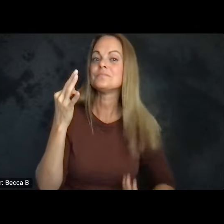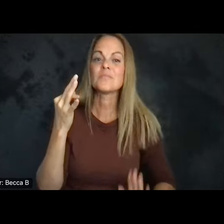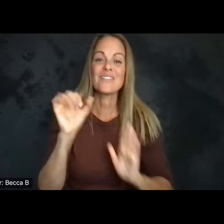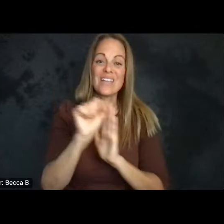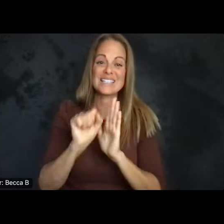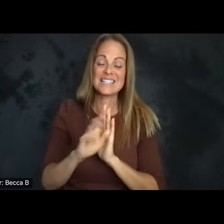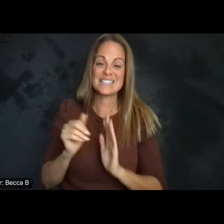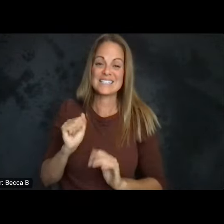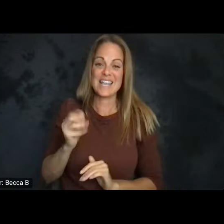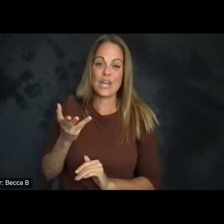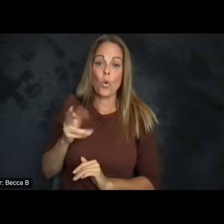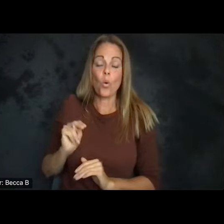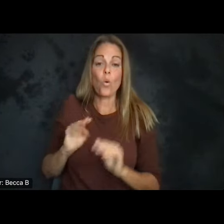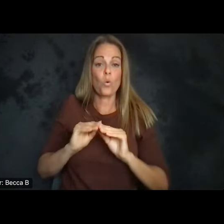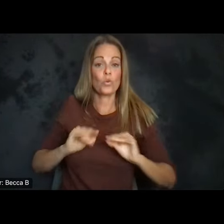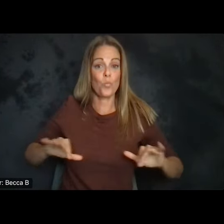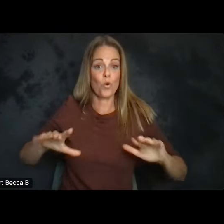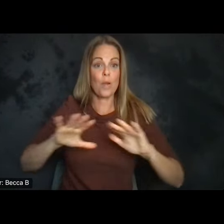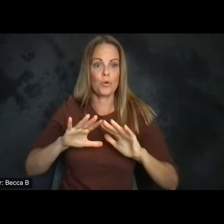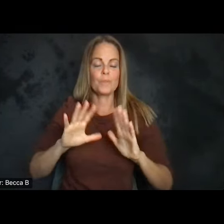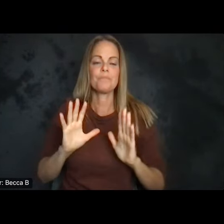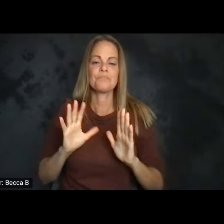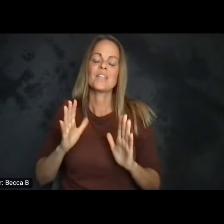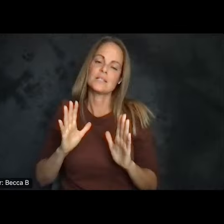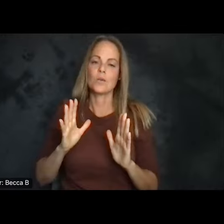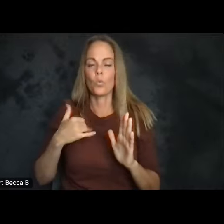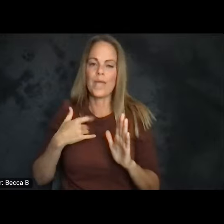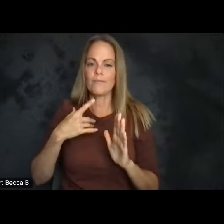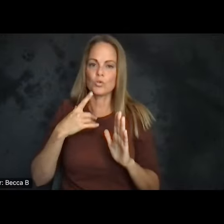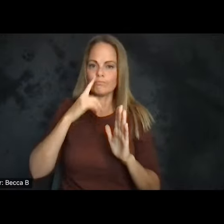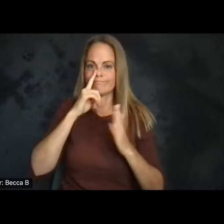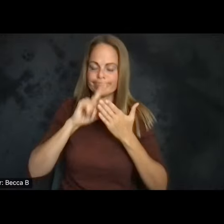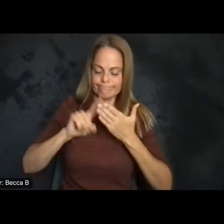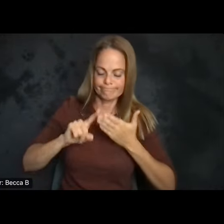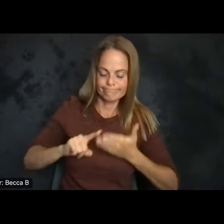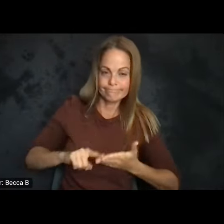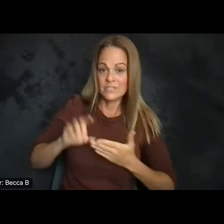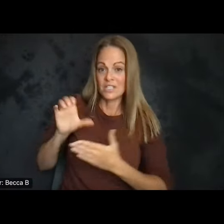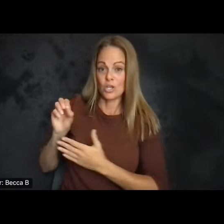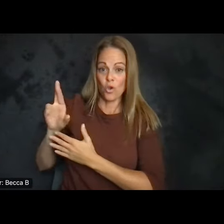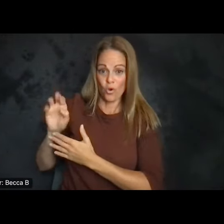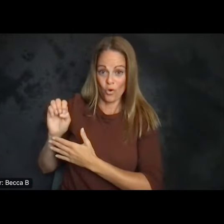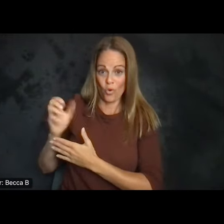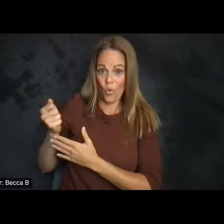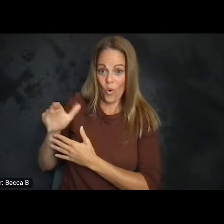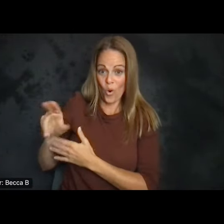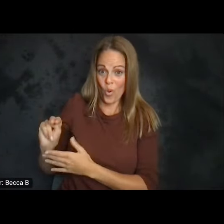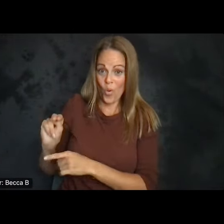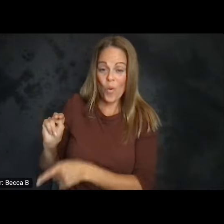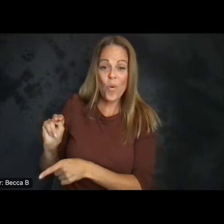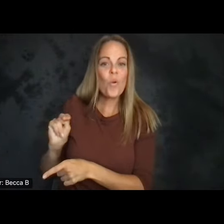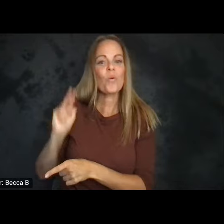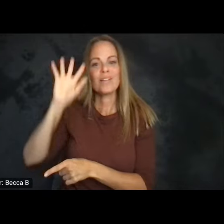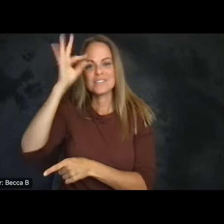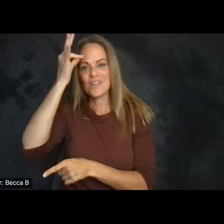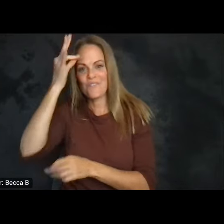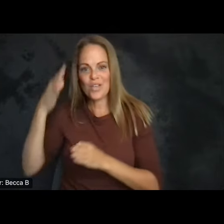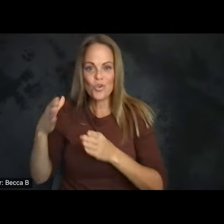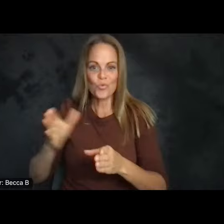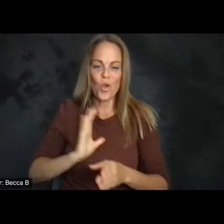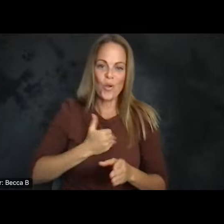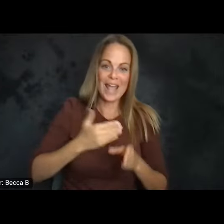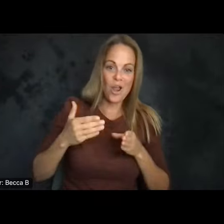state-owned property, this is where we have to do some digging, right? Does the Corps own it? So is it a Fed road, is it our road, or